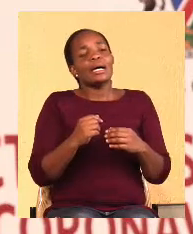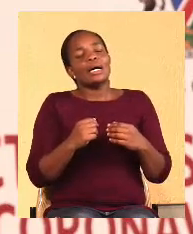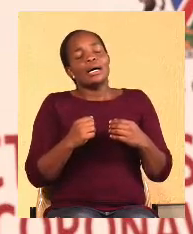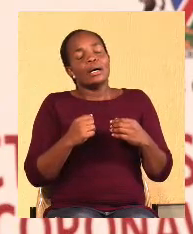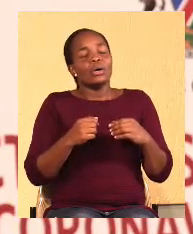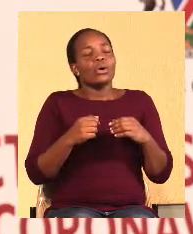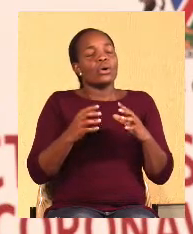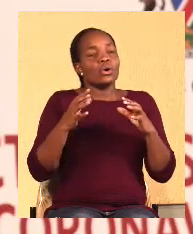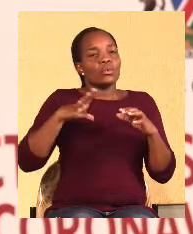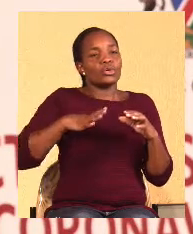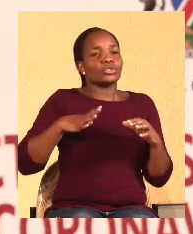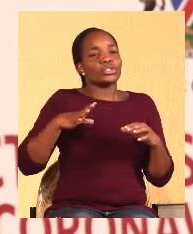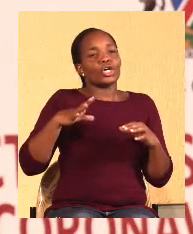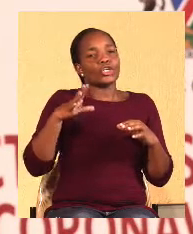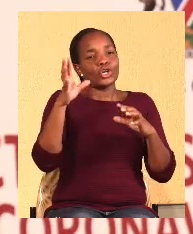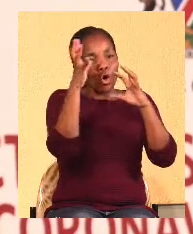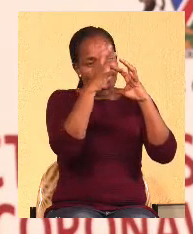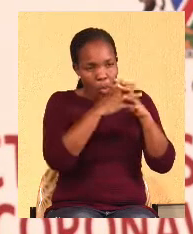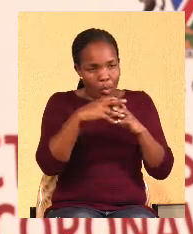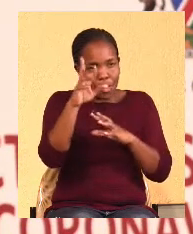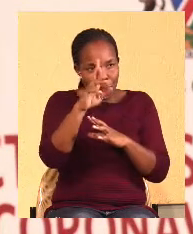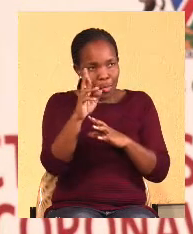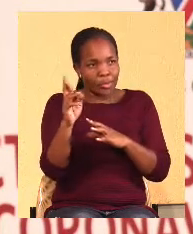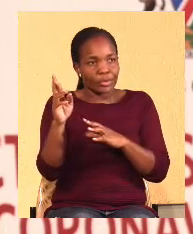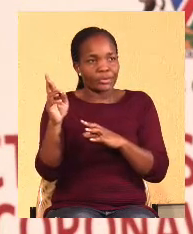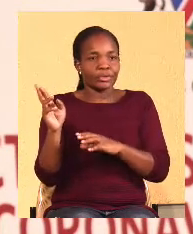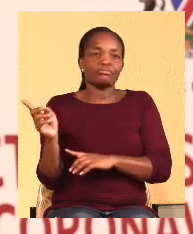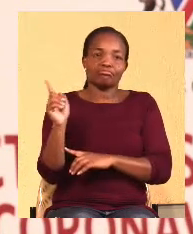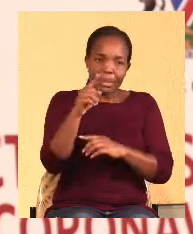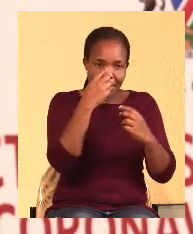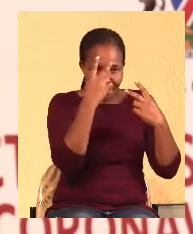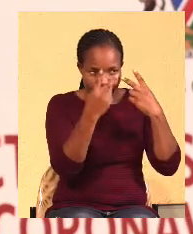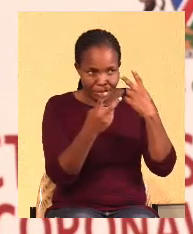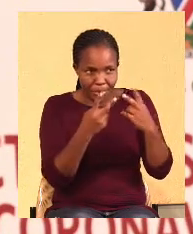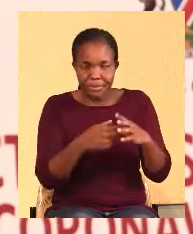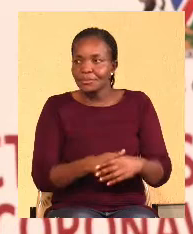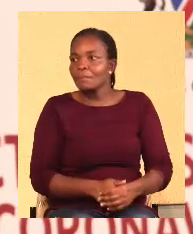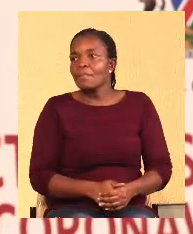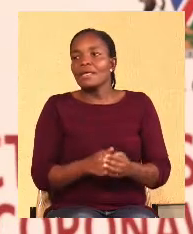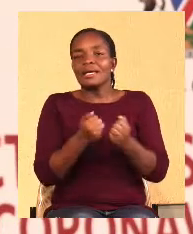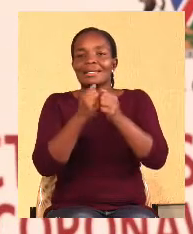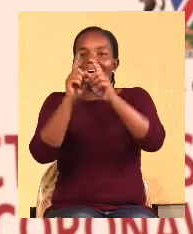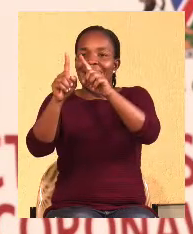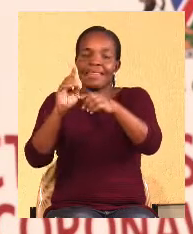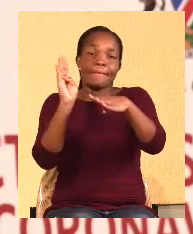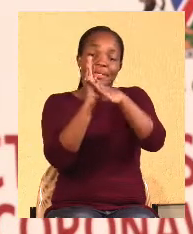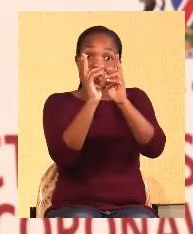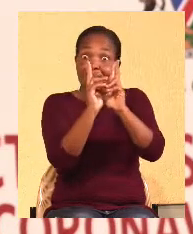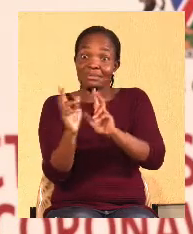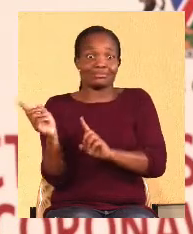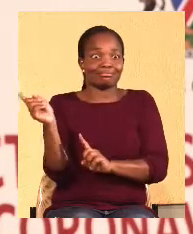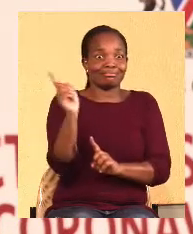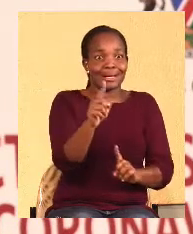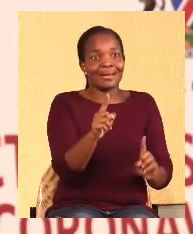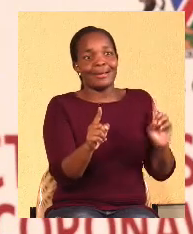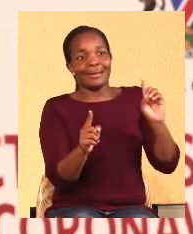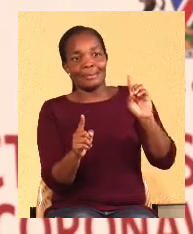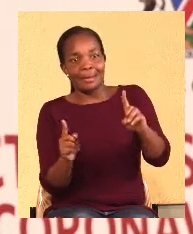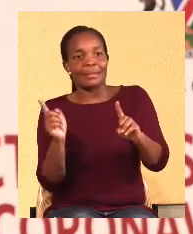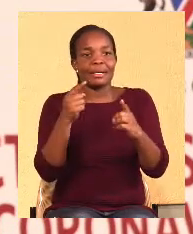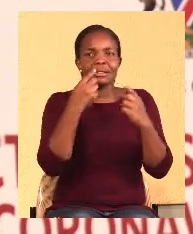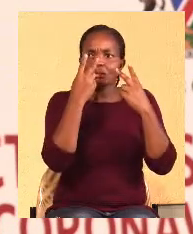governor, Ms. Laura MacLeod Kashira, and some business people. They all paid visits